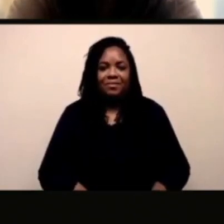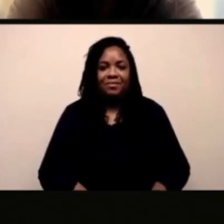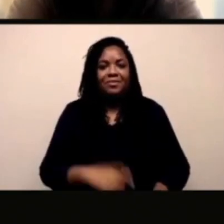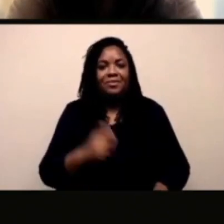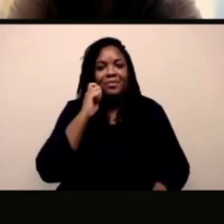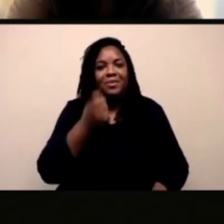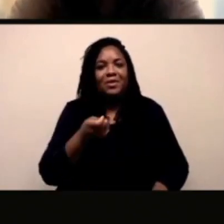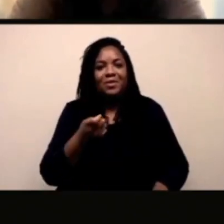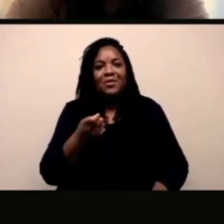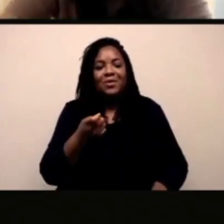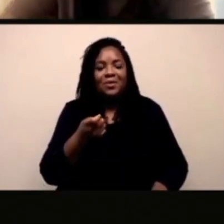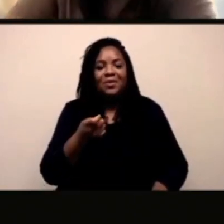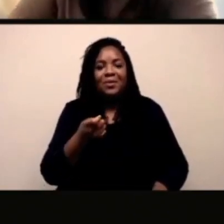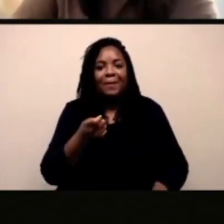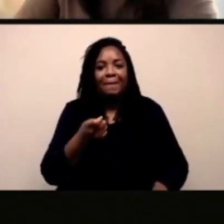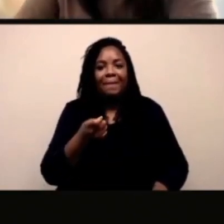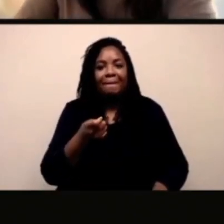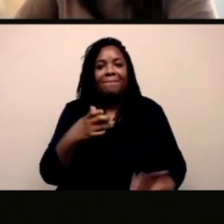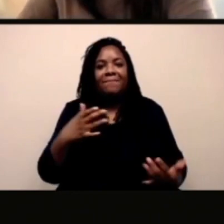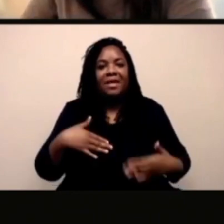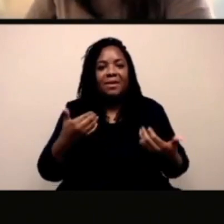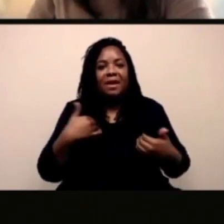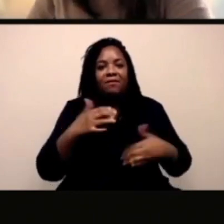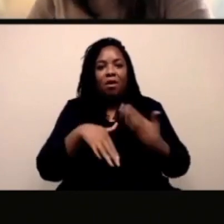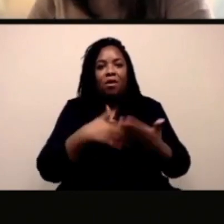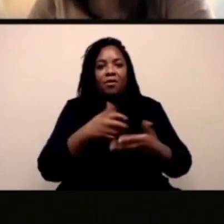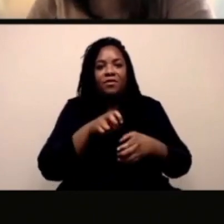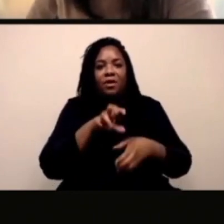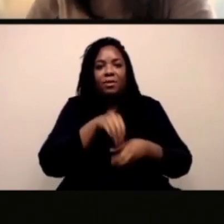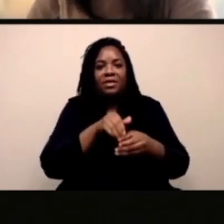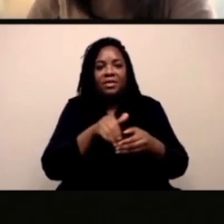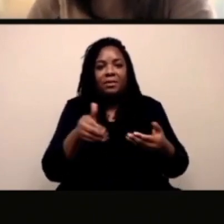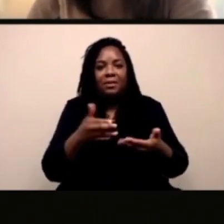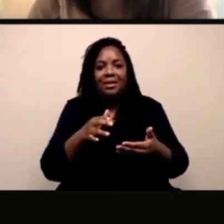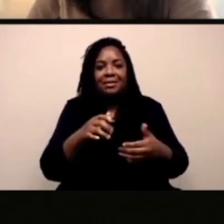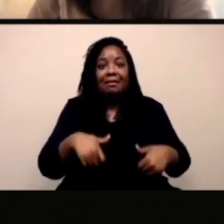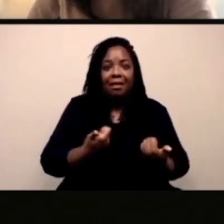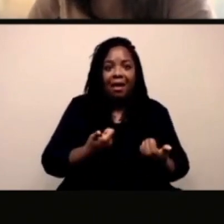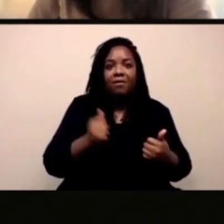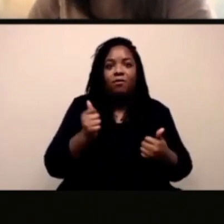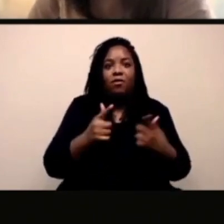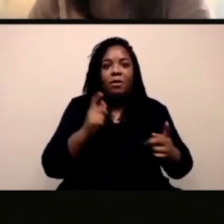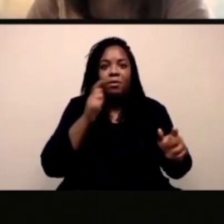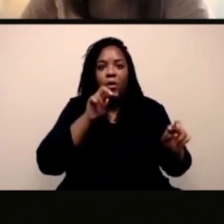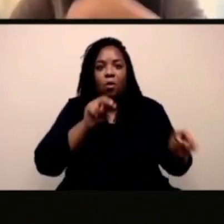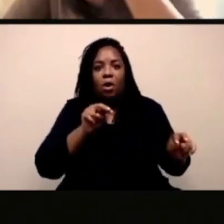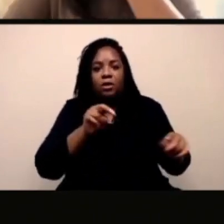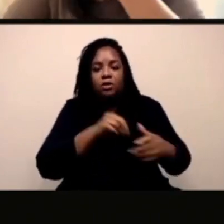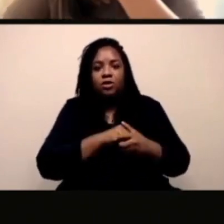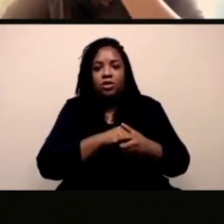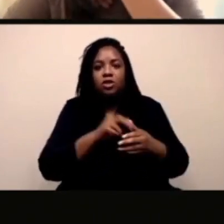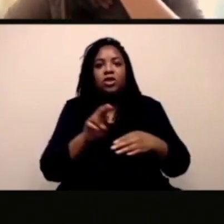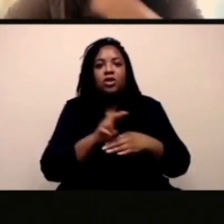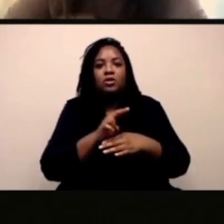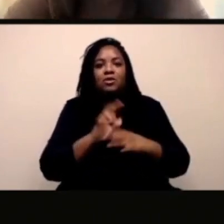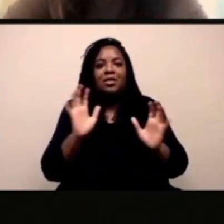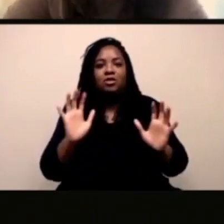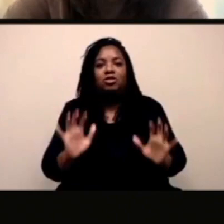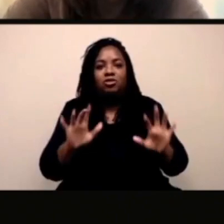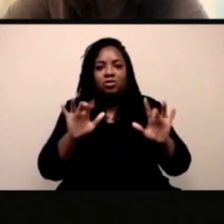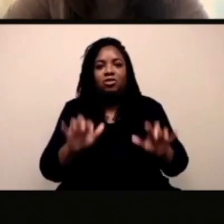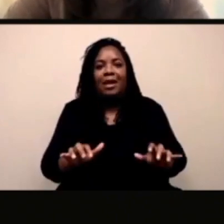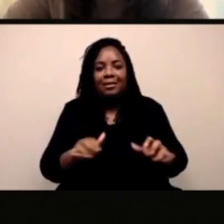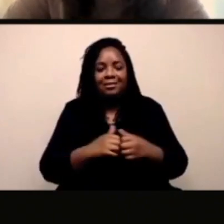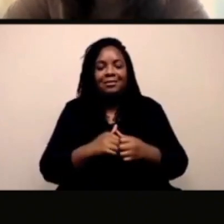Cool. It's great to have our participants here live and also everybody watching and using the chat. It's super exciting to